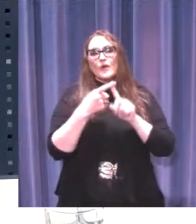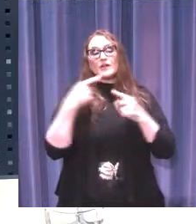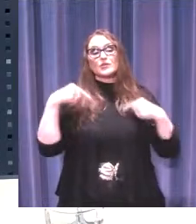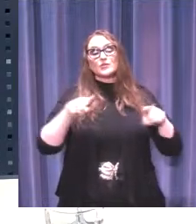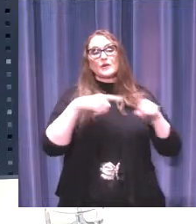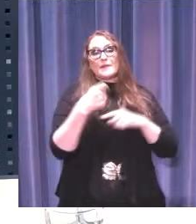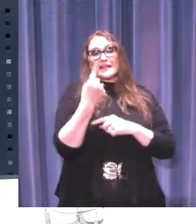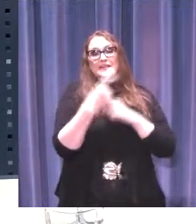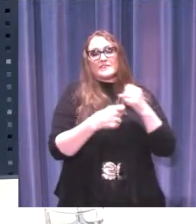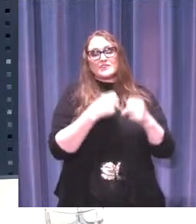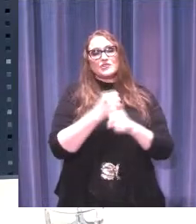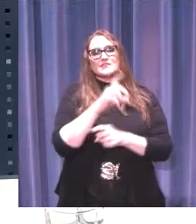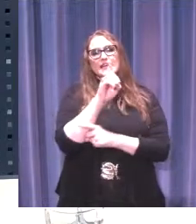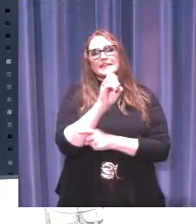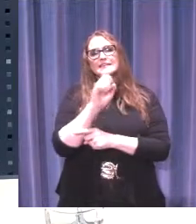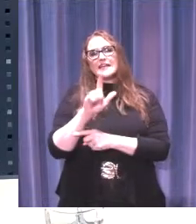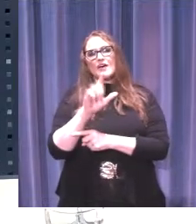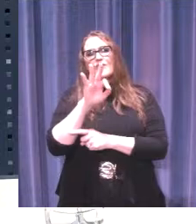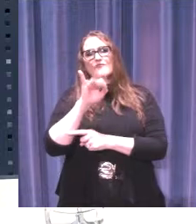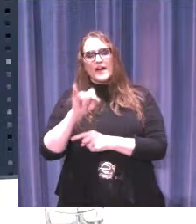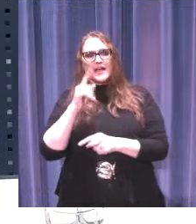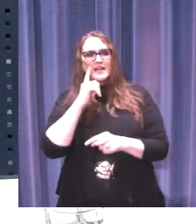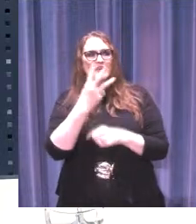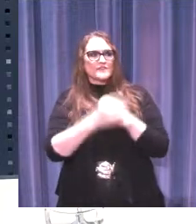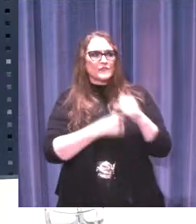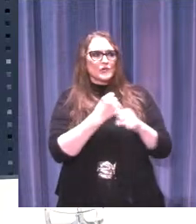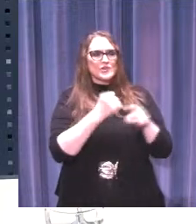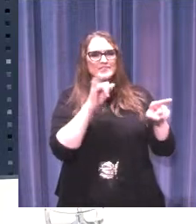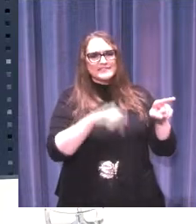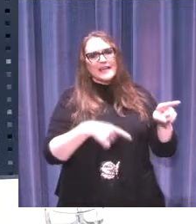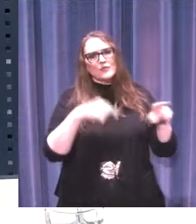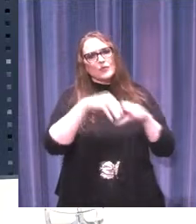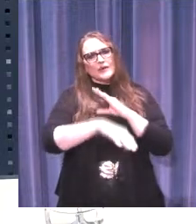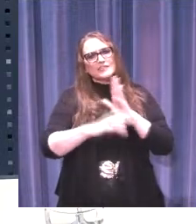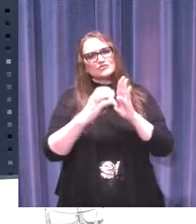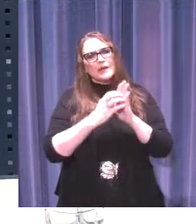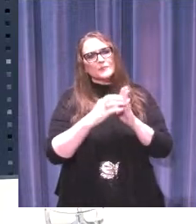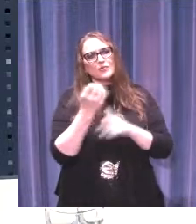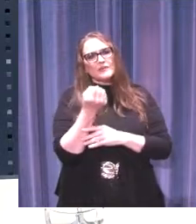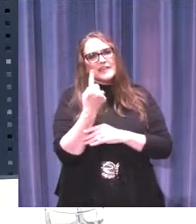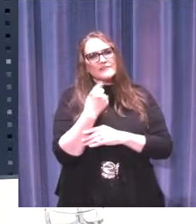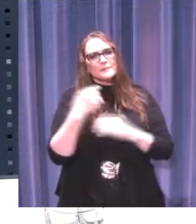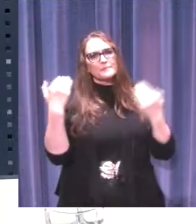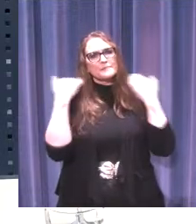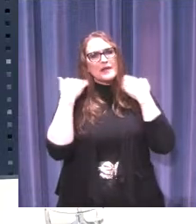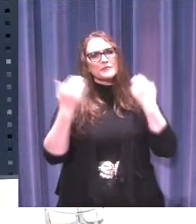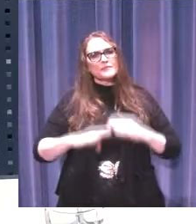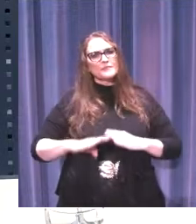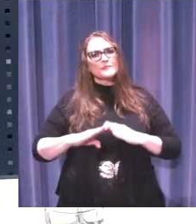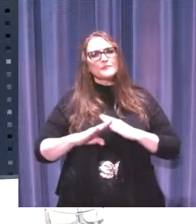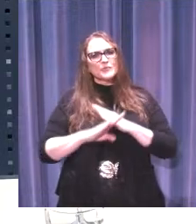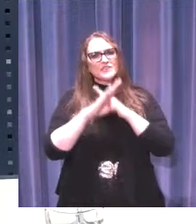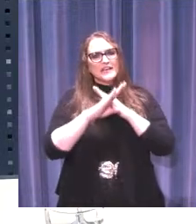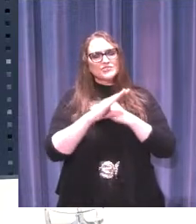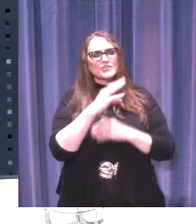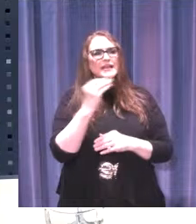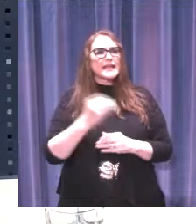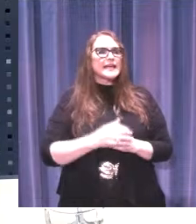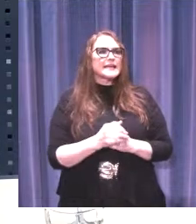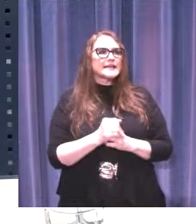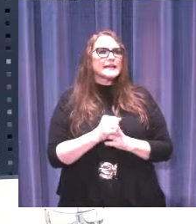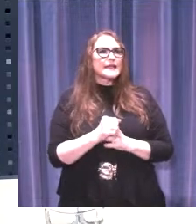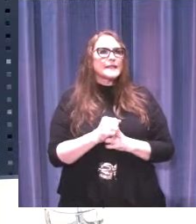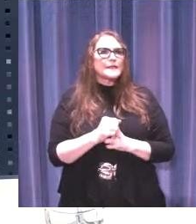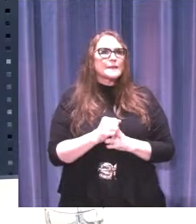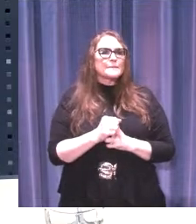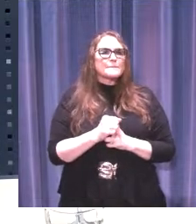11 years at Delphi, 4 years of that we were in Chapter 11, bankruptcy protection. And being